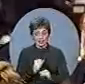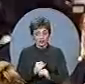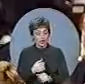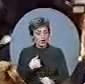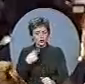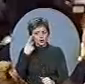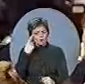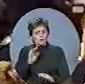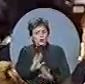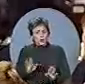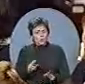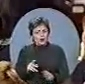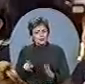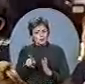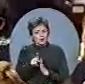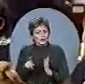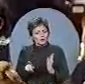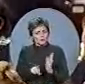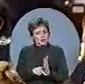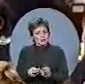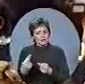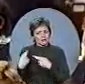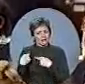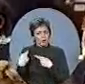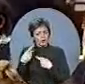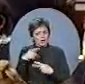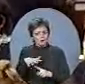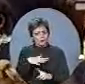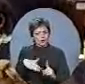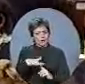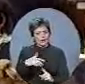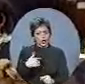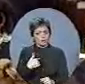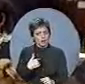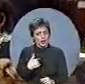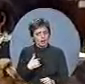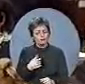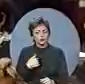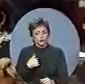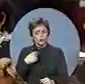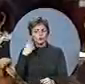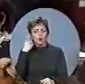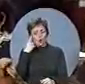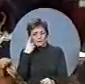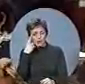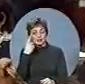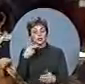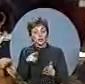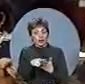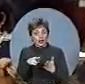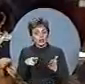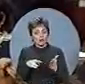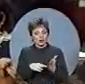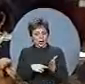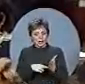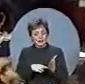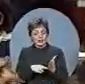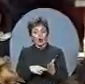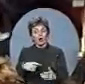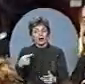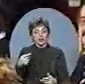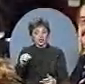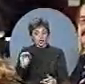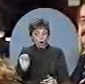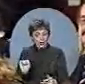policy. We think that the basis of regulation of greenhouse gases and air pollution should be the polluter pay principle, and that will be